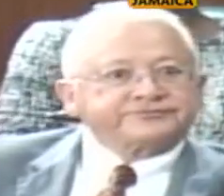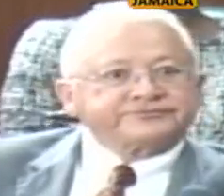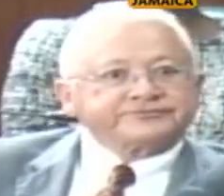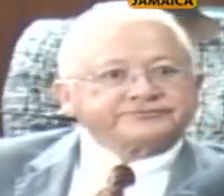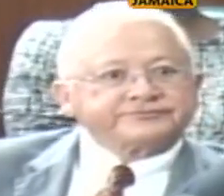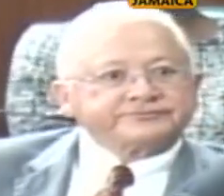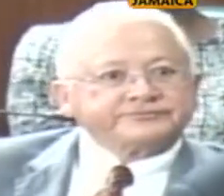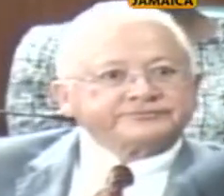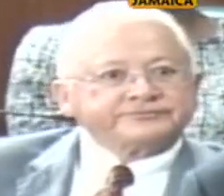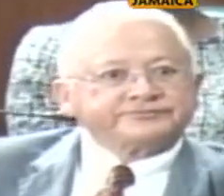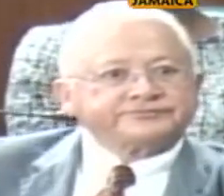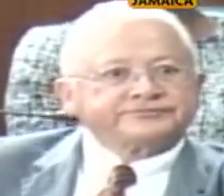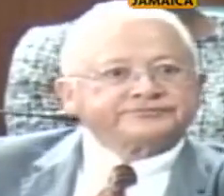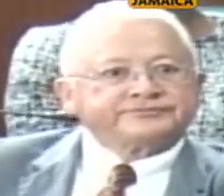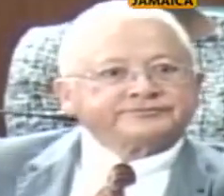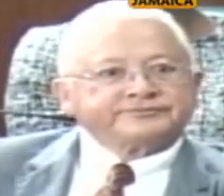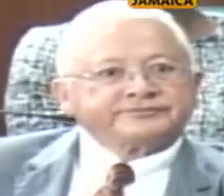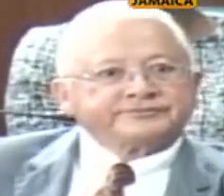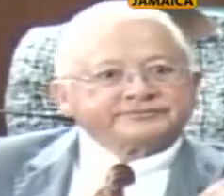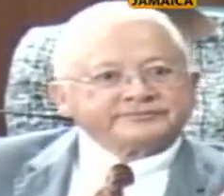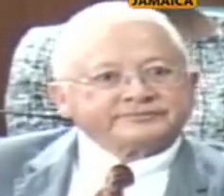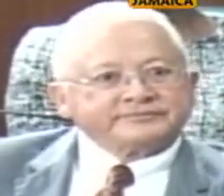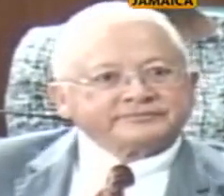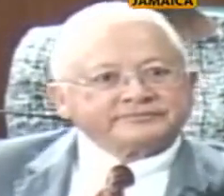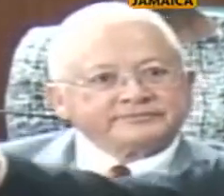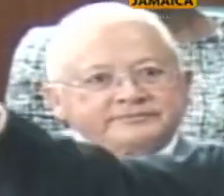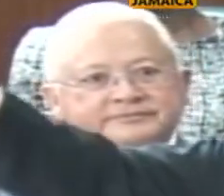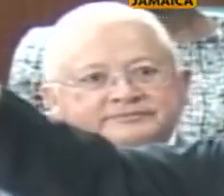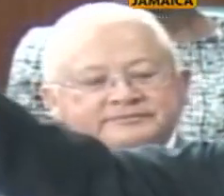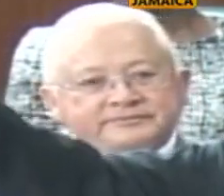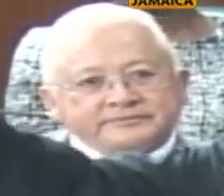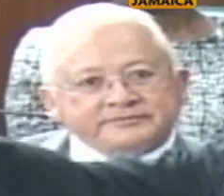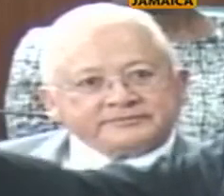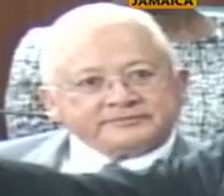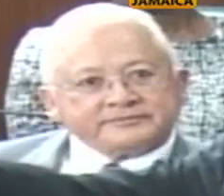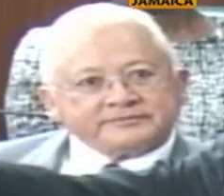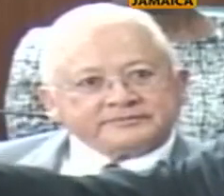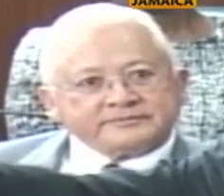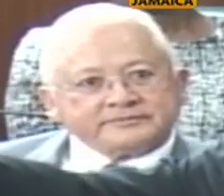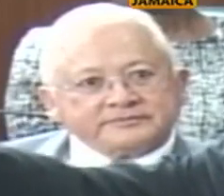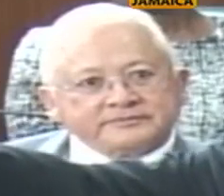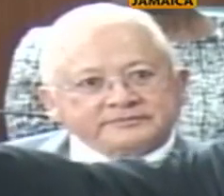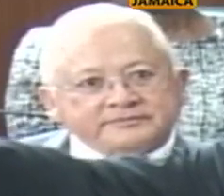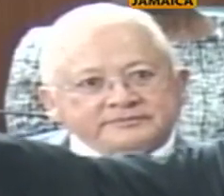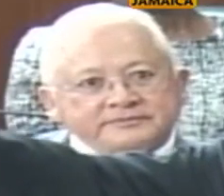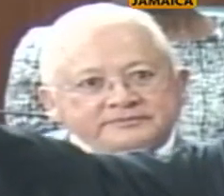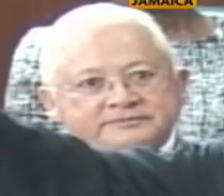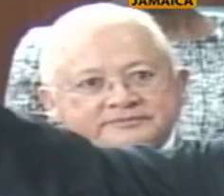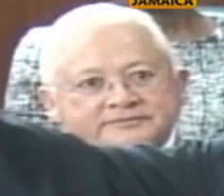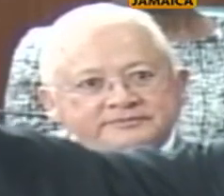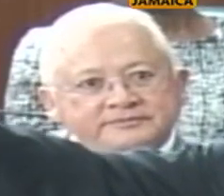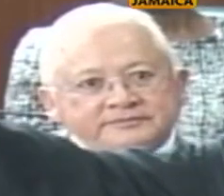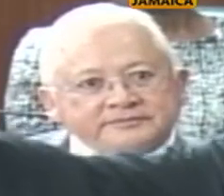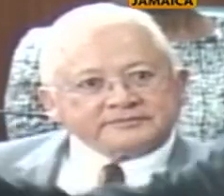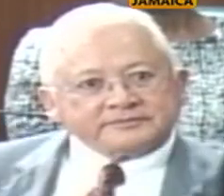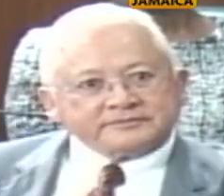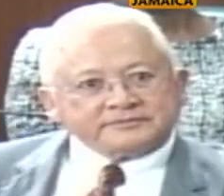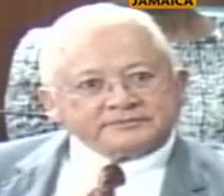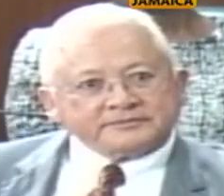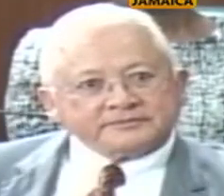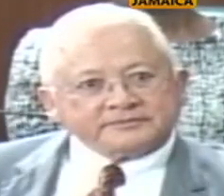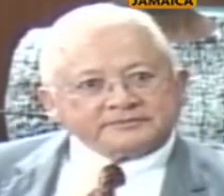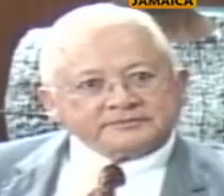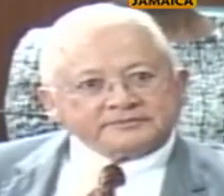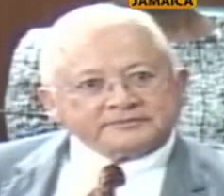at Hansel. I didn't say that the letter was containing sus. I